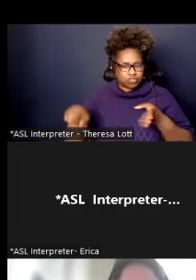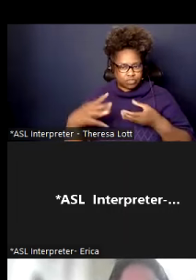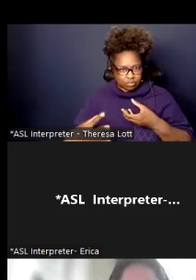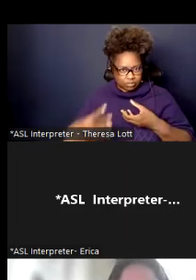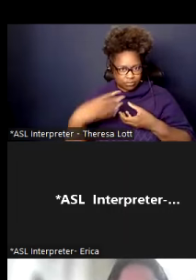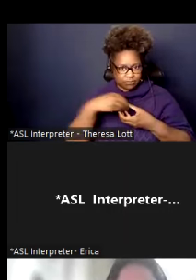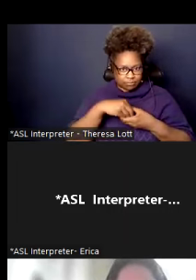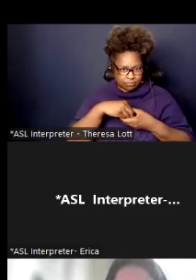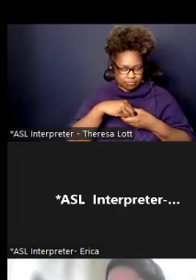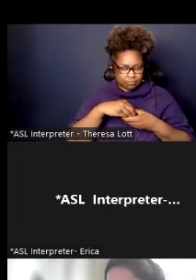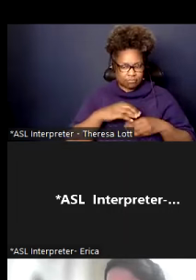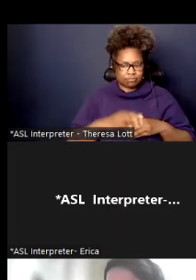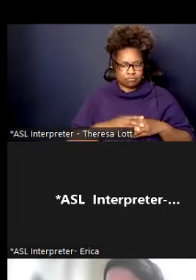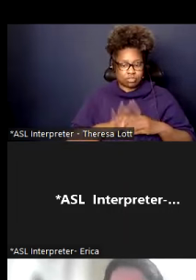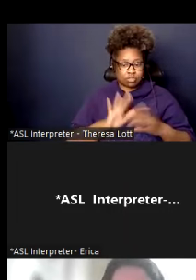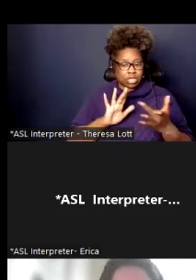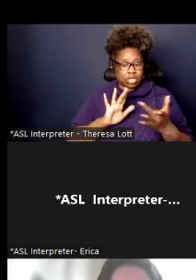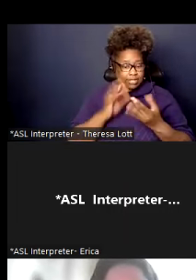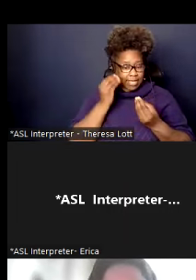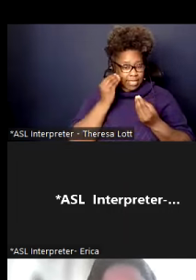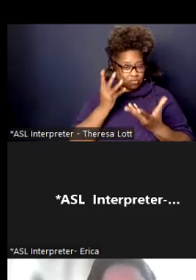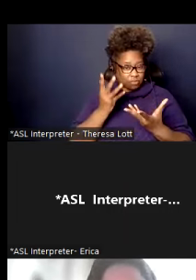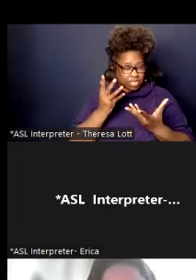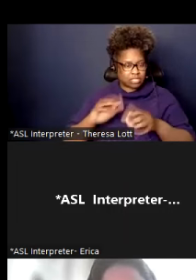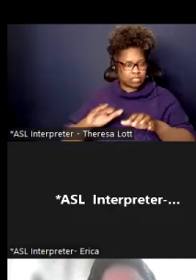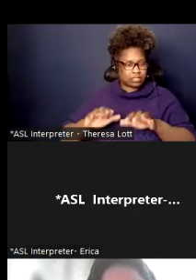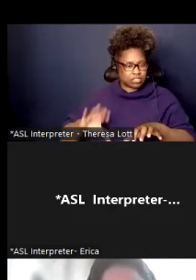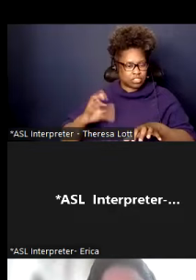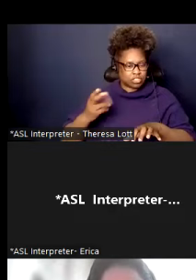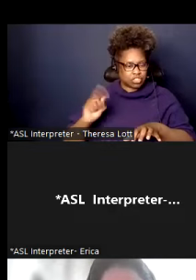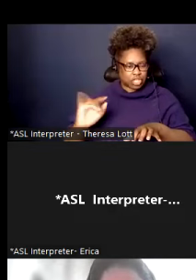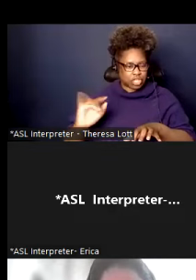our contact information in the chat as well.